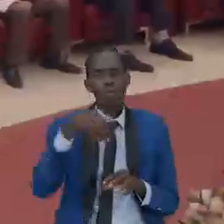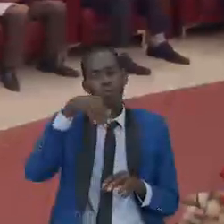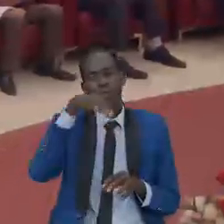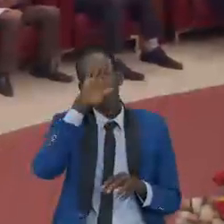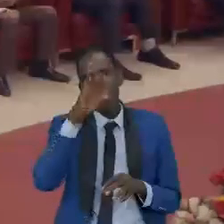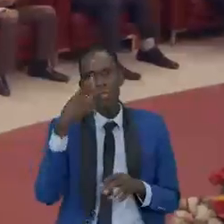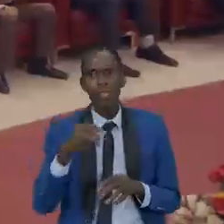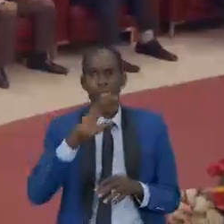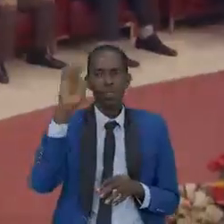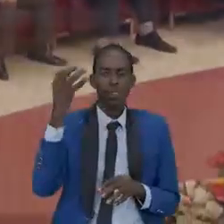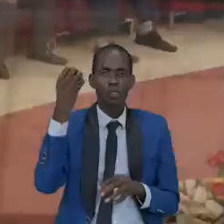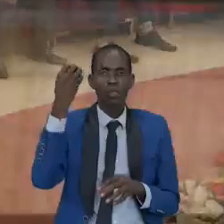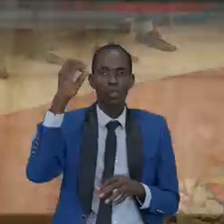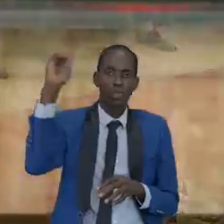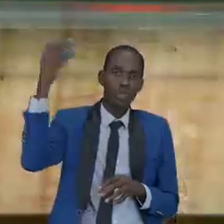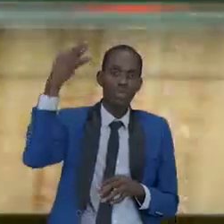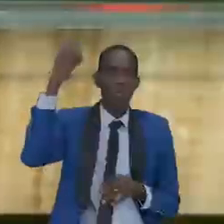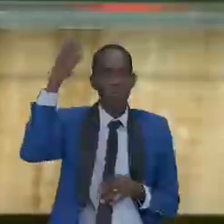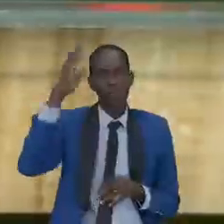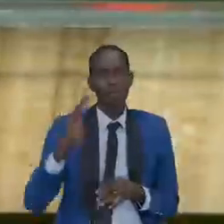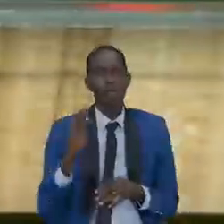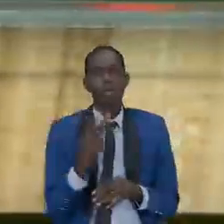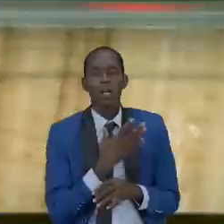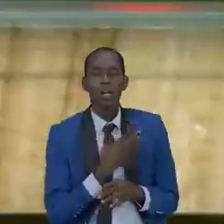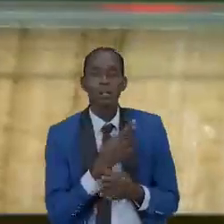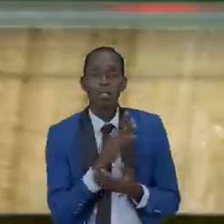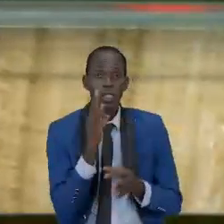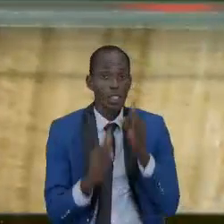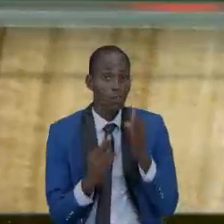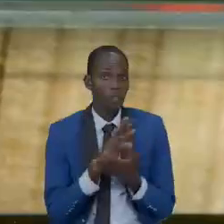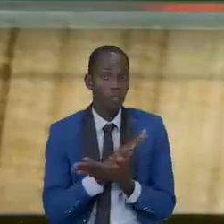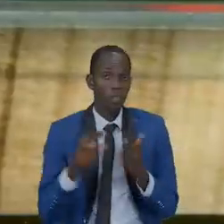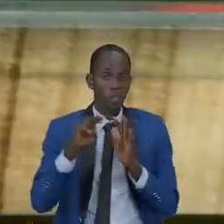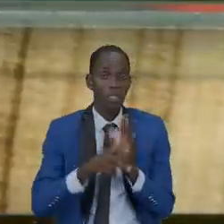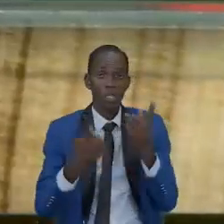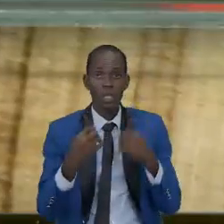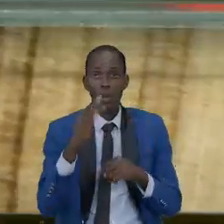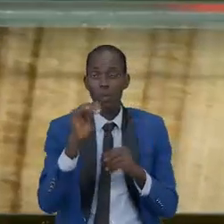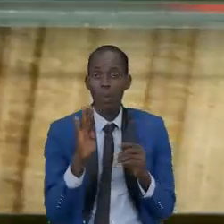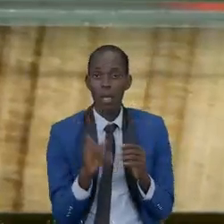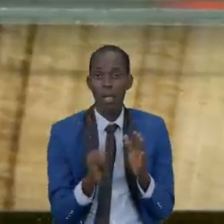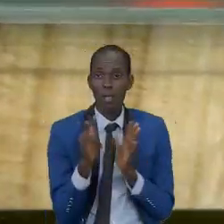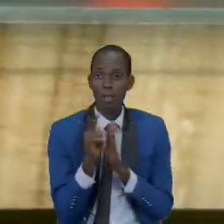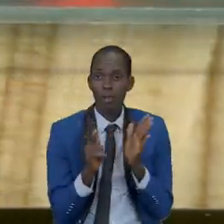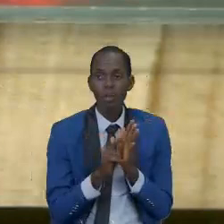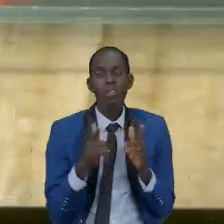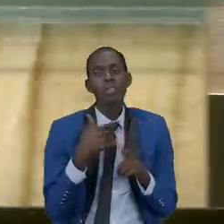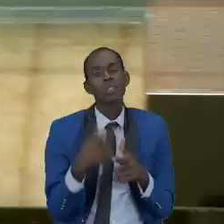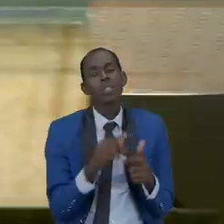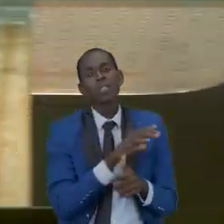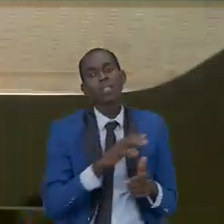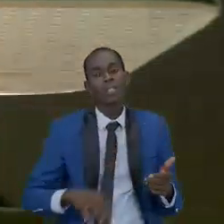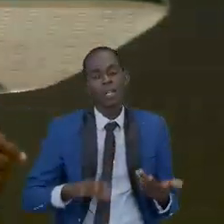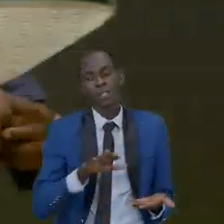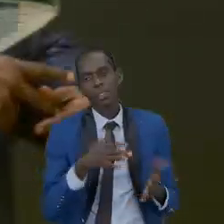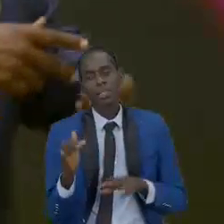for if righteousness came by law, then Christ is dead in vain. What he's saying is,